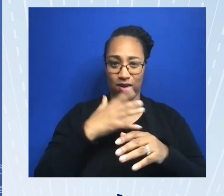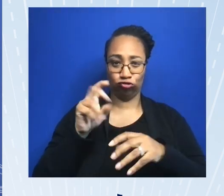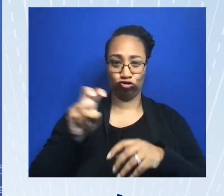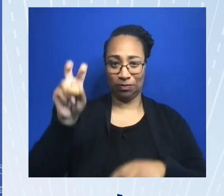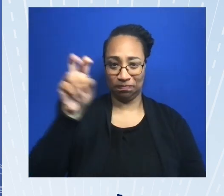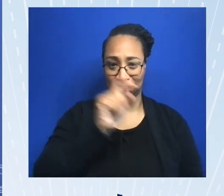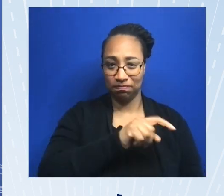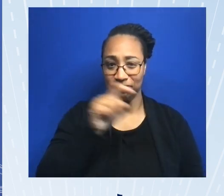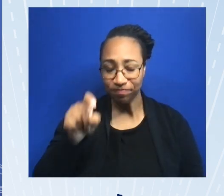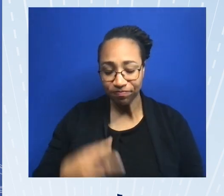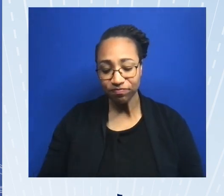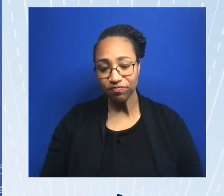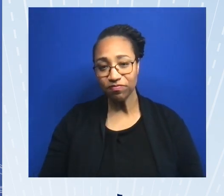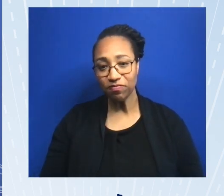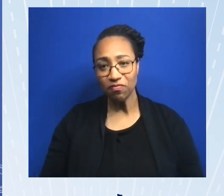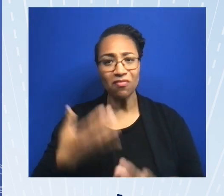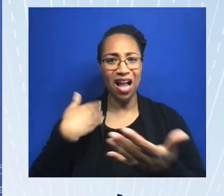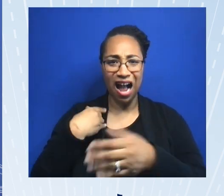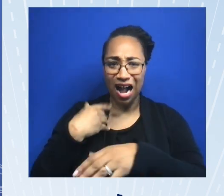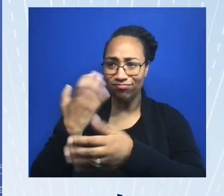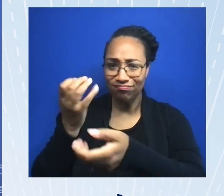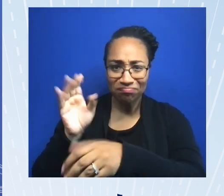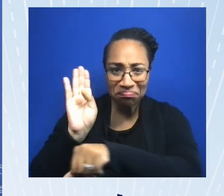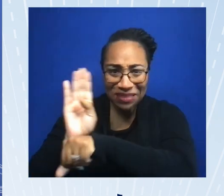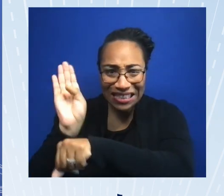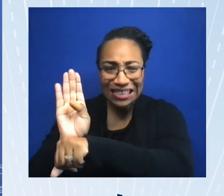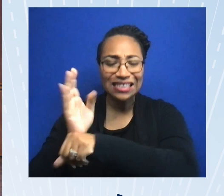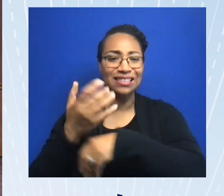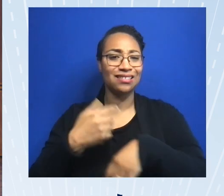from the European countries right here at the White House.